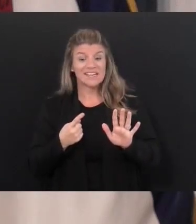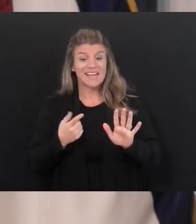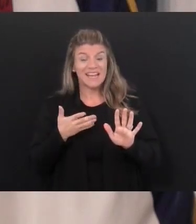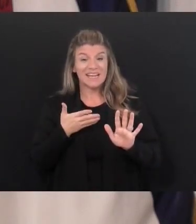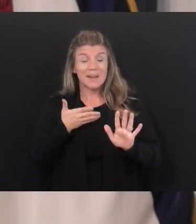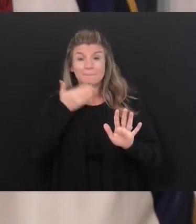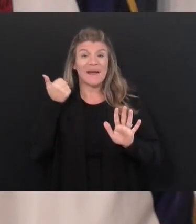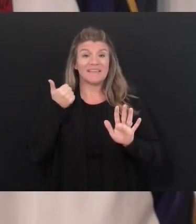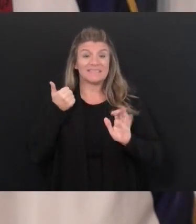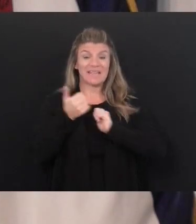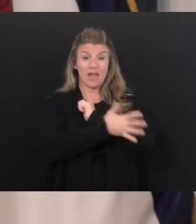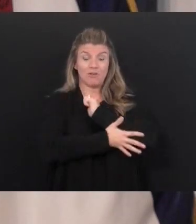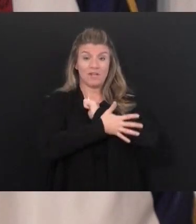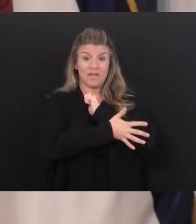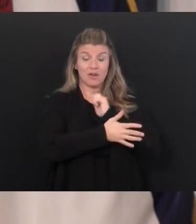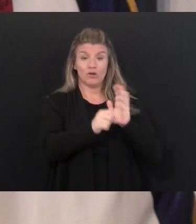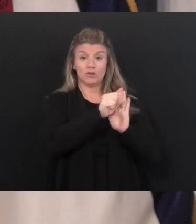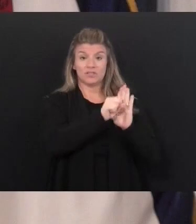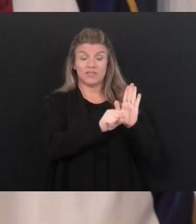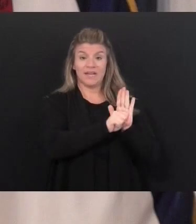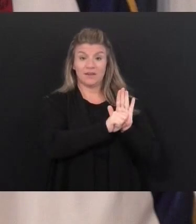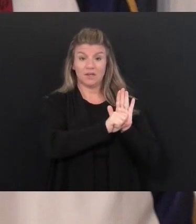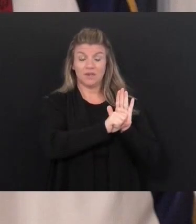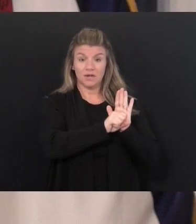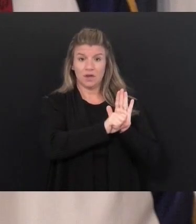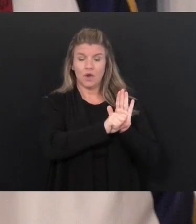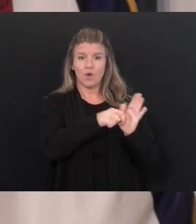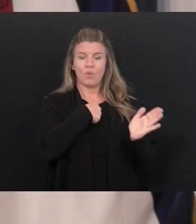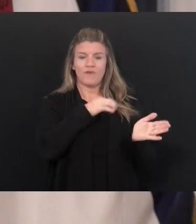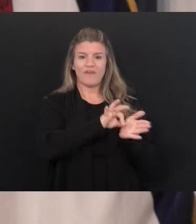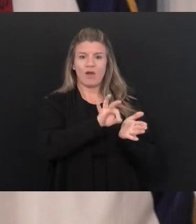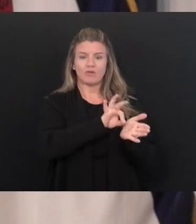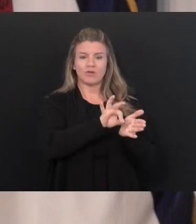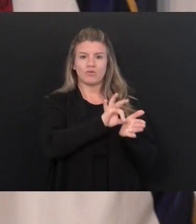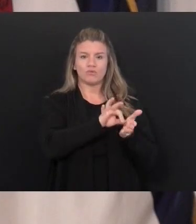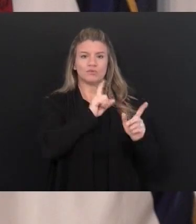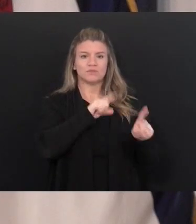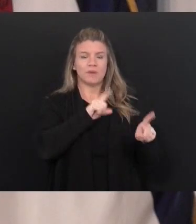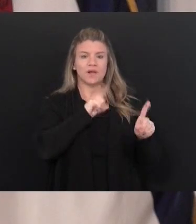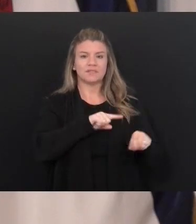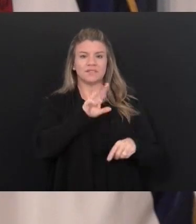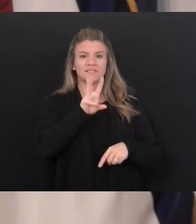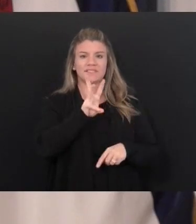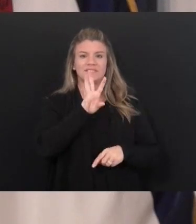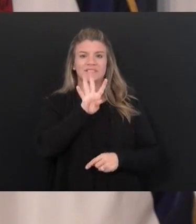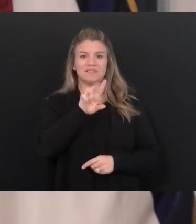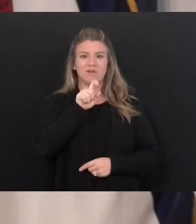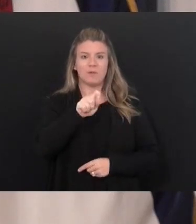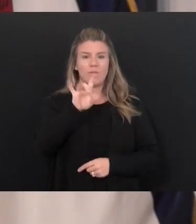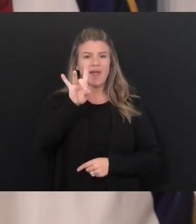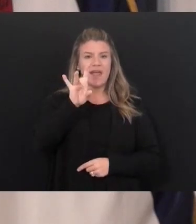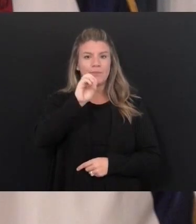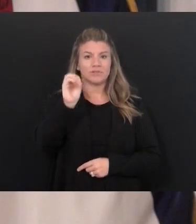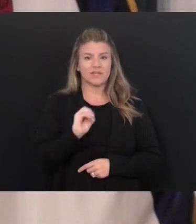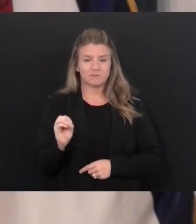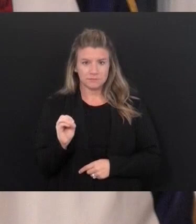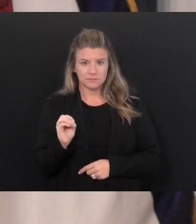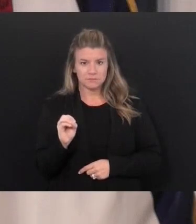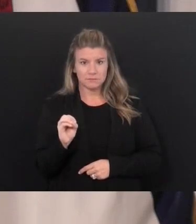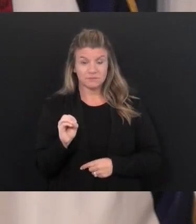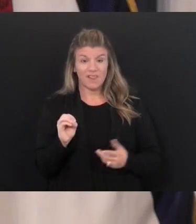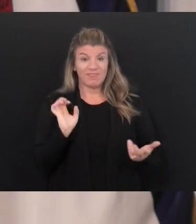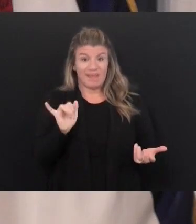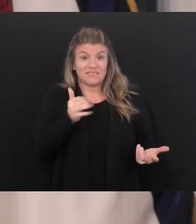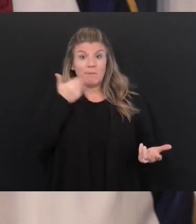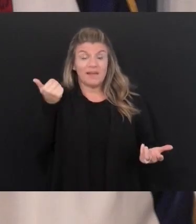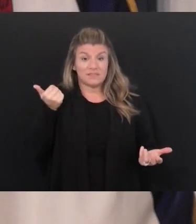county within our state, we have counted in a response of 64.8%. That's the